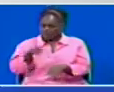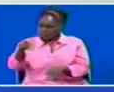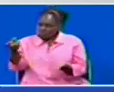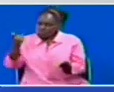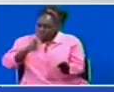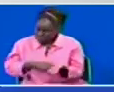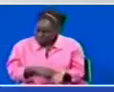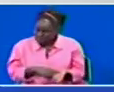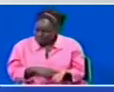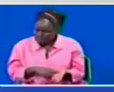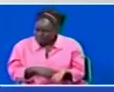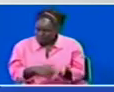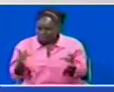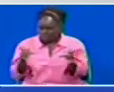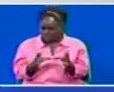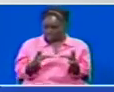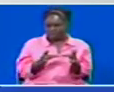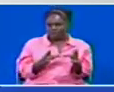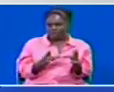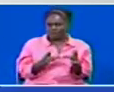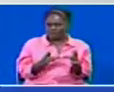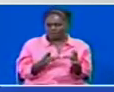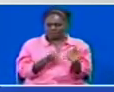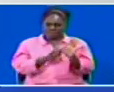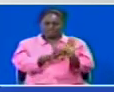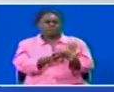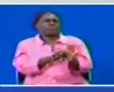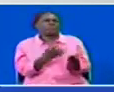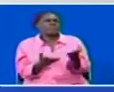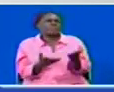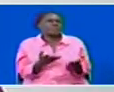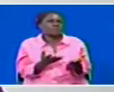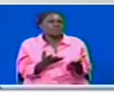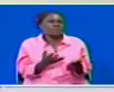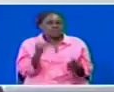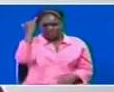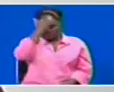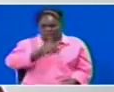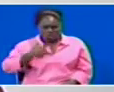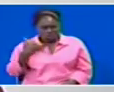register your email address, let's say, for example,